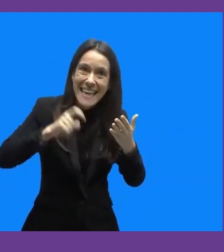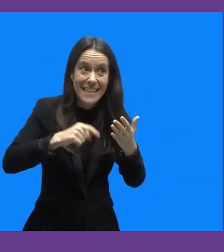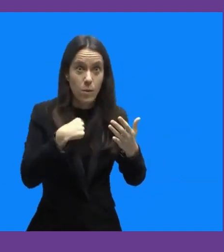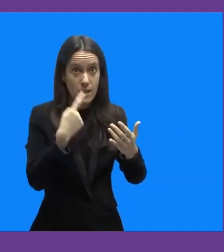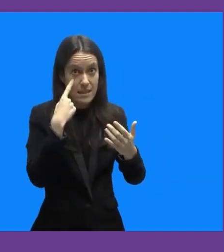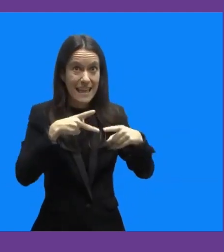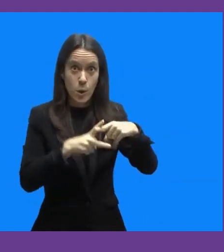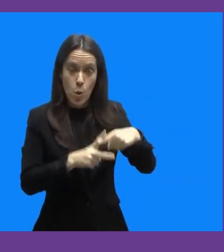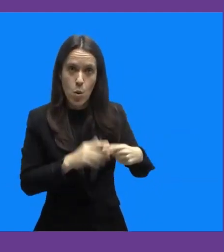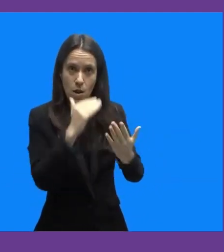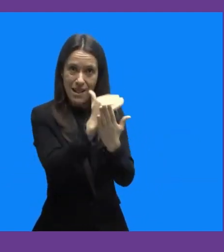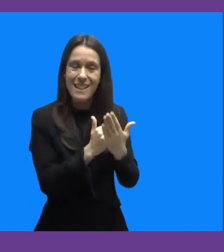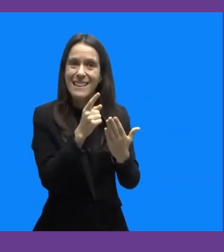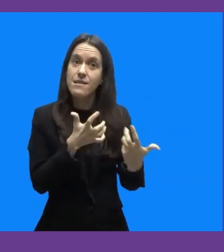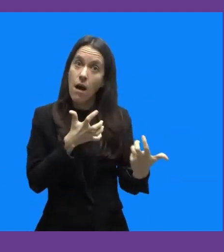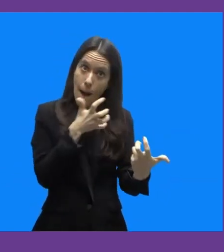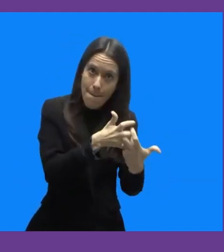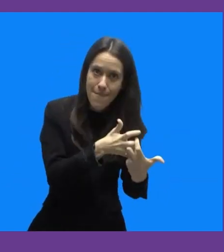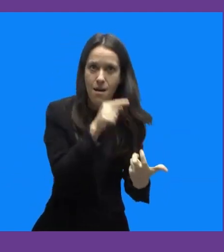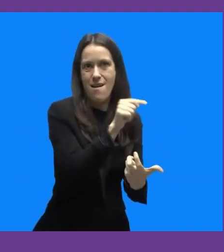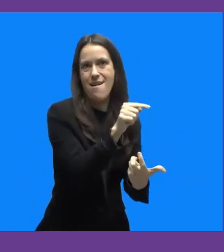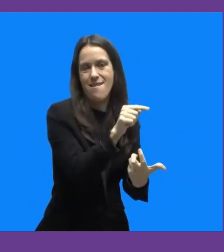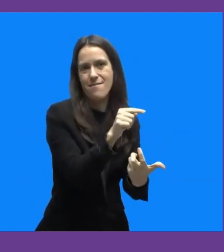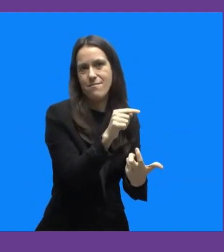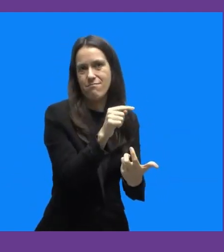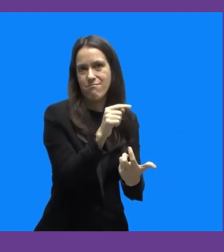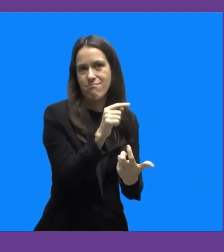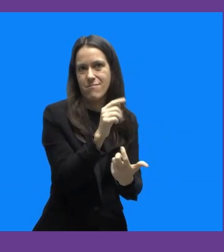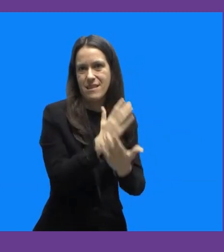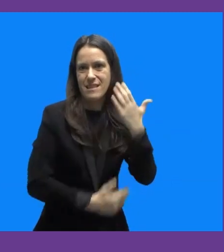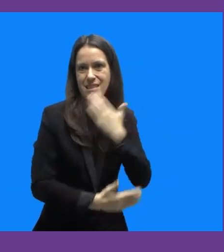apply to other diversities and other